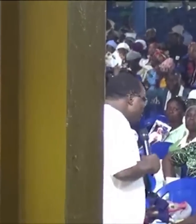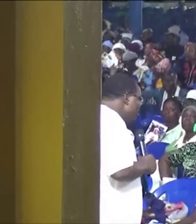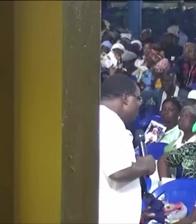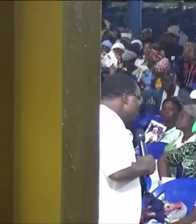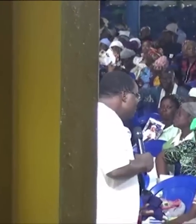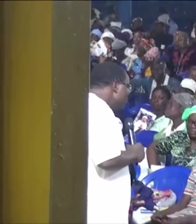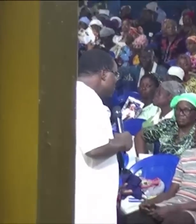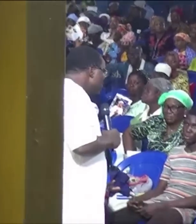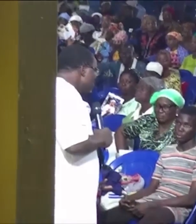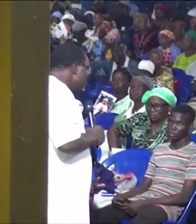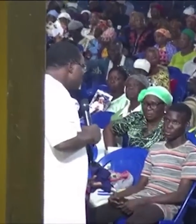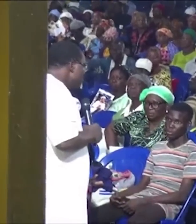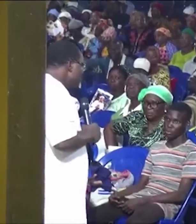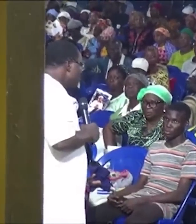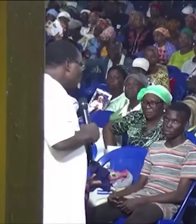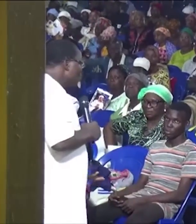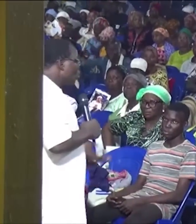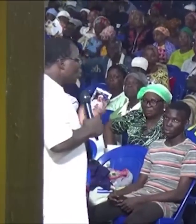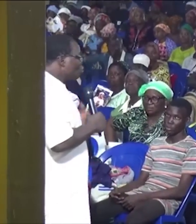Is another thing for me to bless.